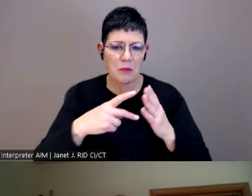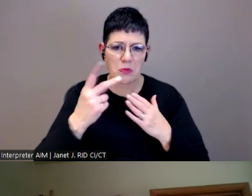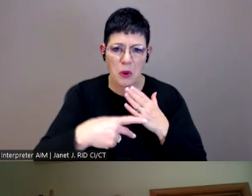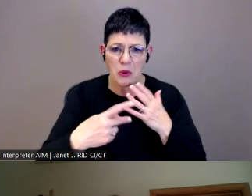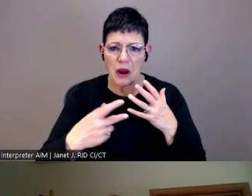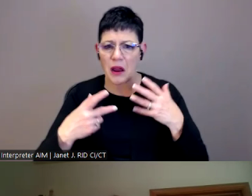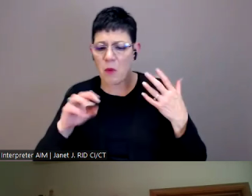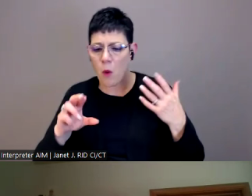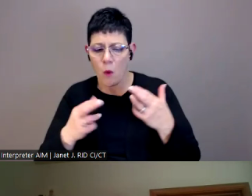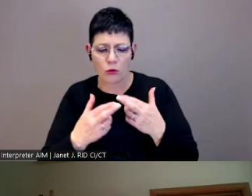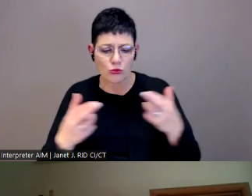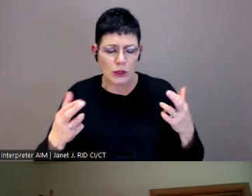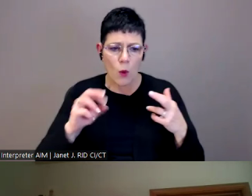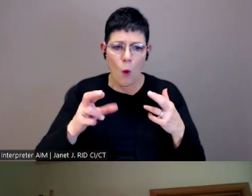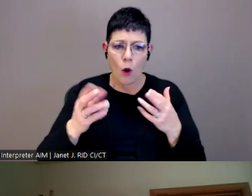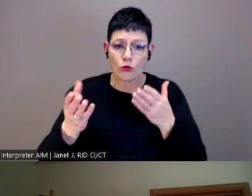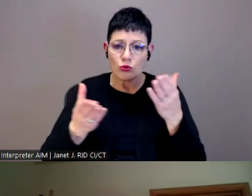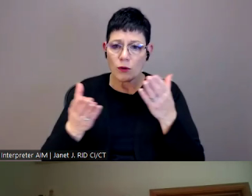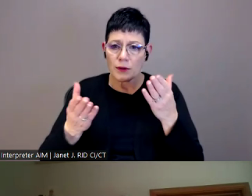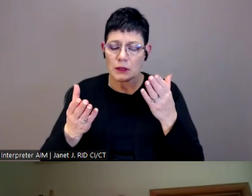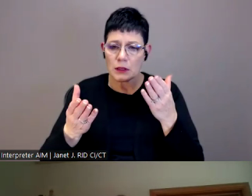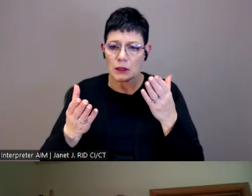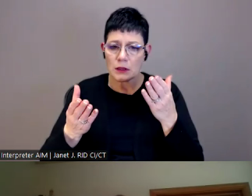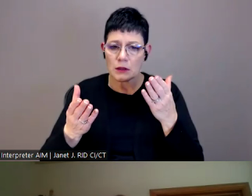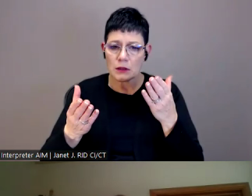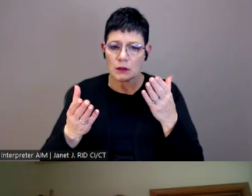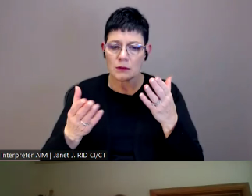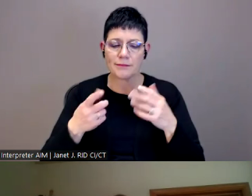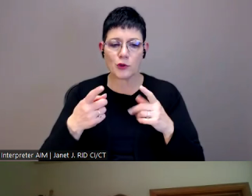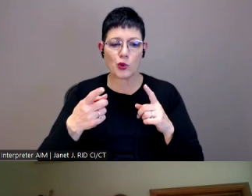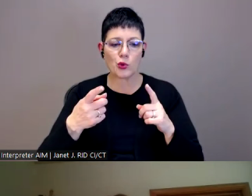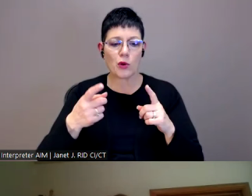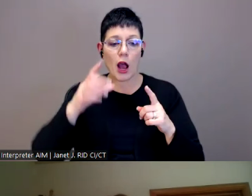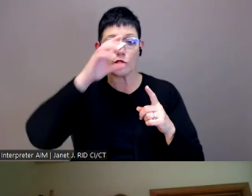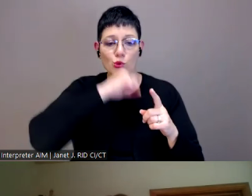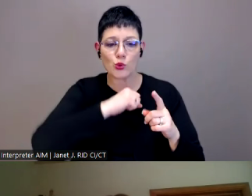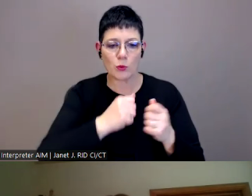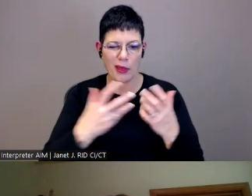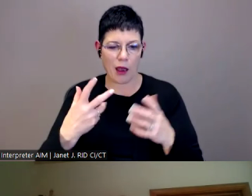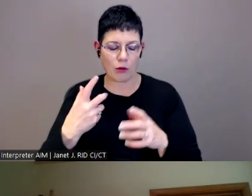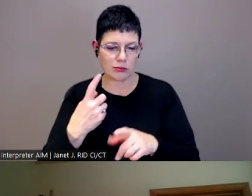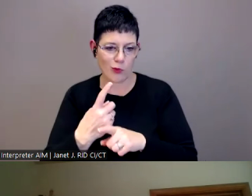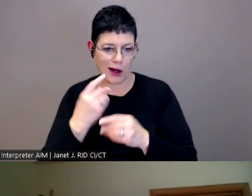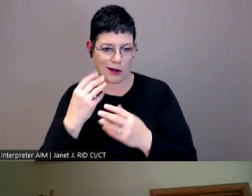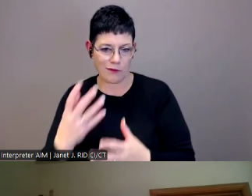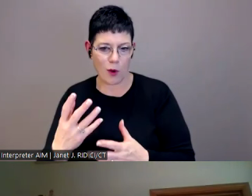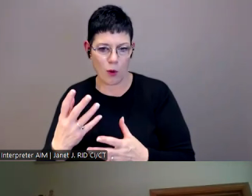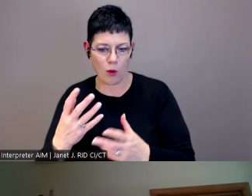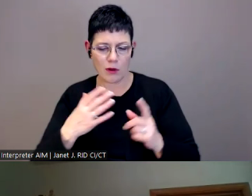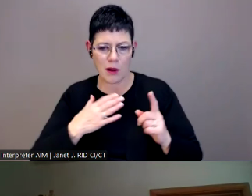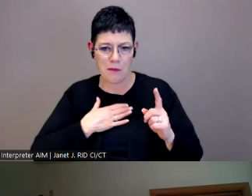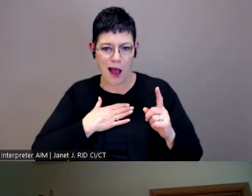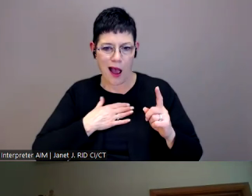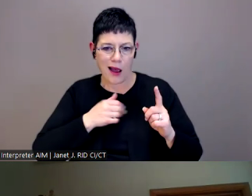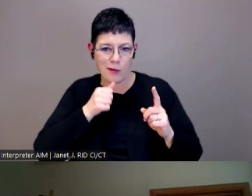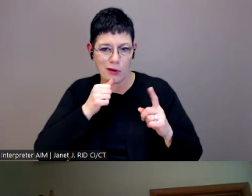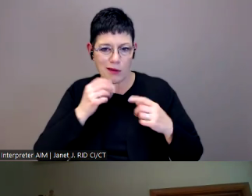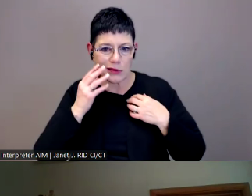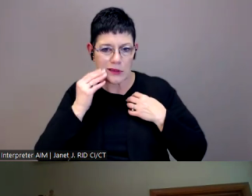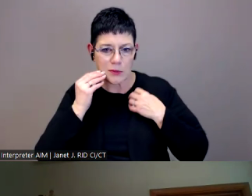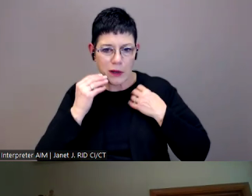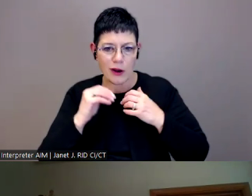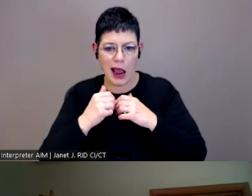or a service or a system with maybe some assumptions that might not be accurate. My own personal experience and how I really